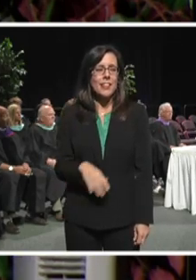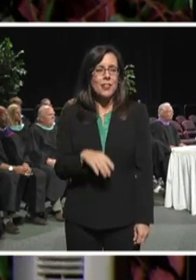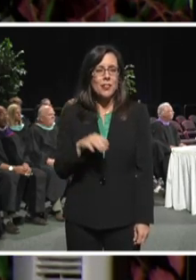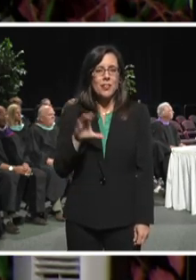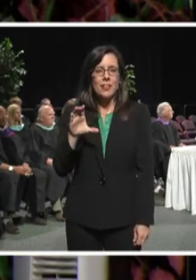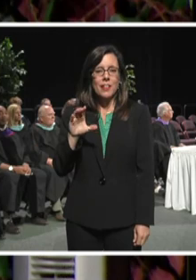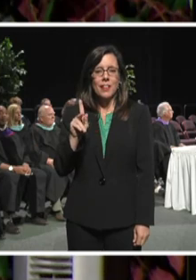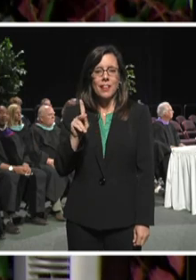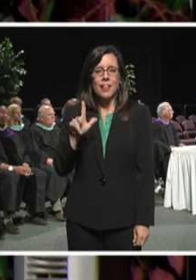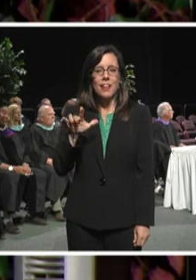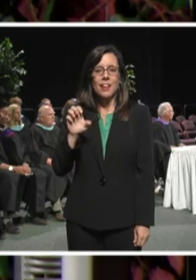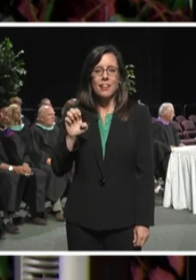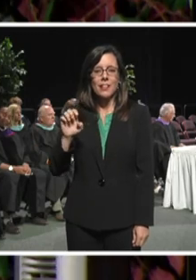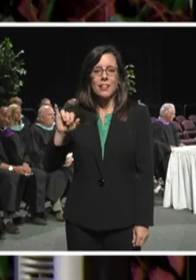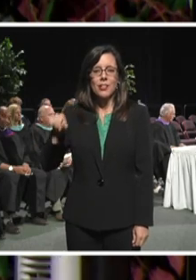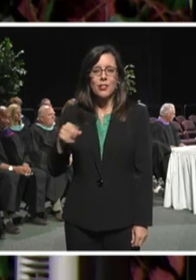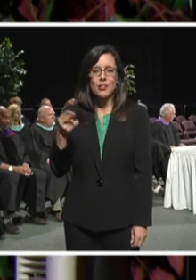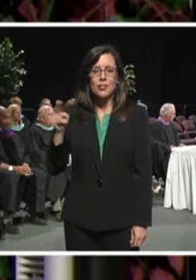Mr. Kyle Johnson,